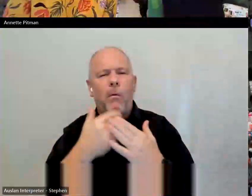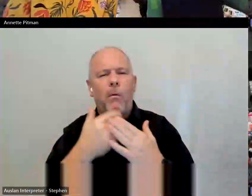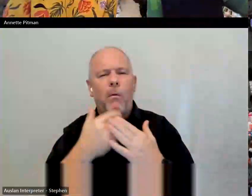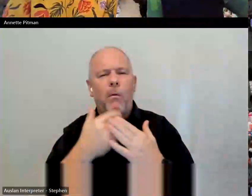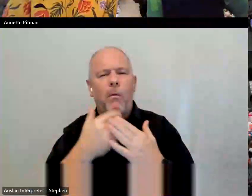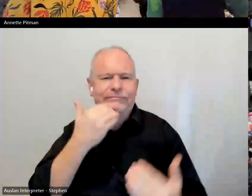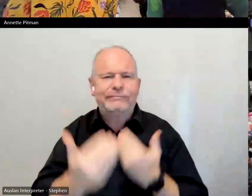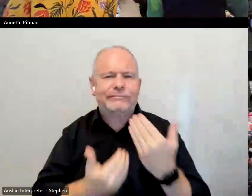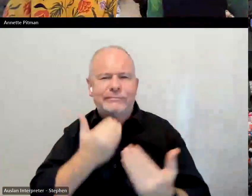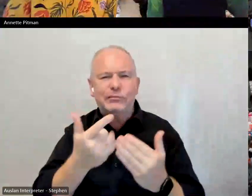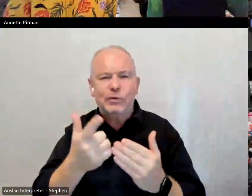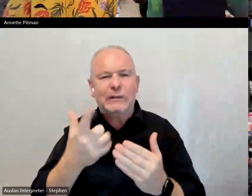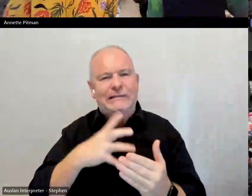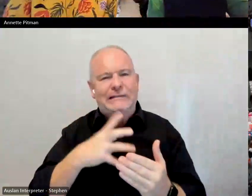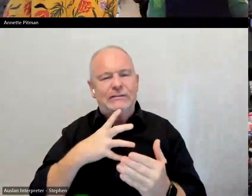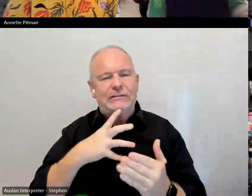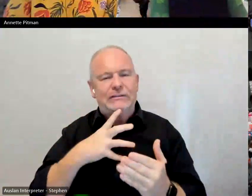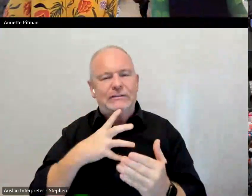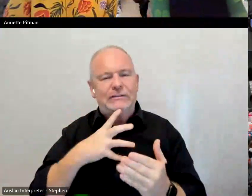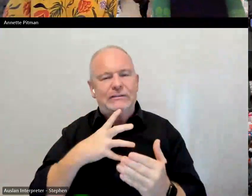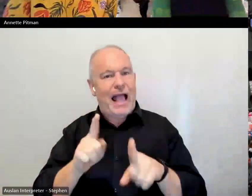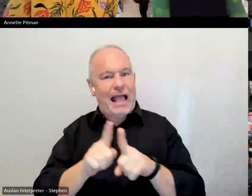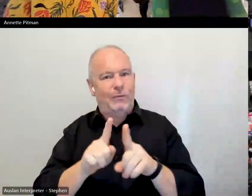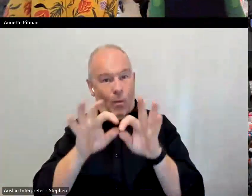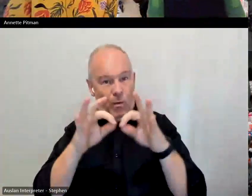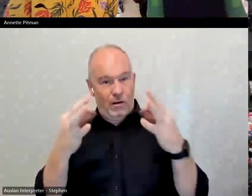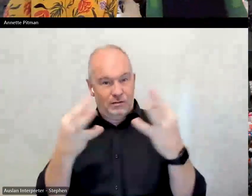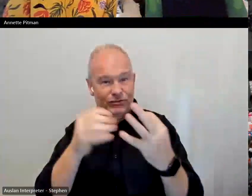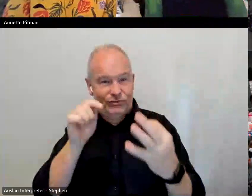you just need to be operating as an organisation.